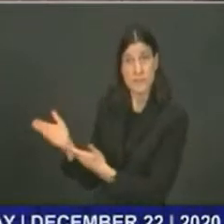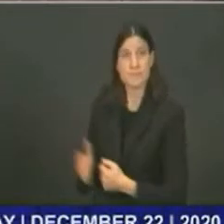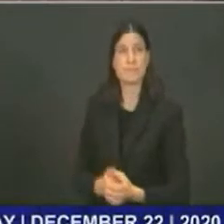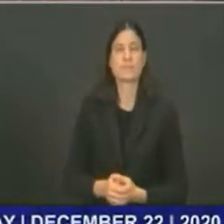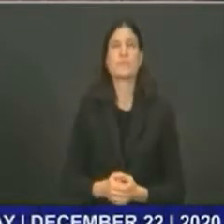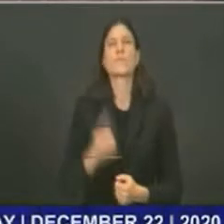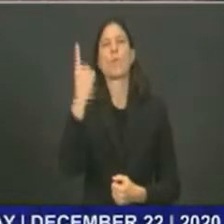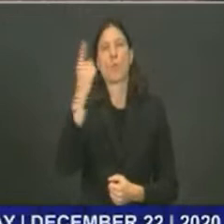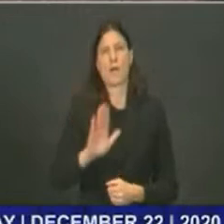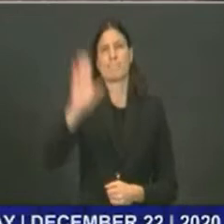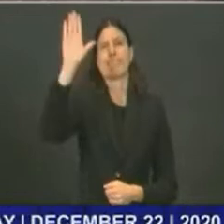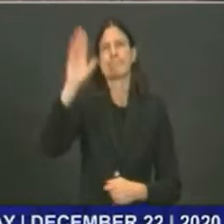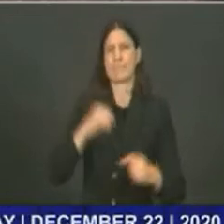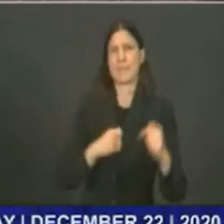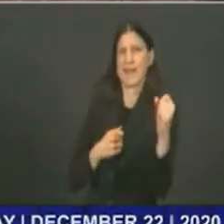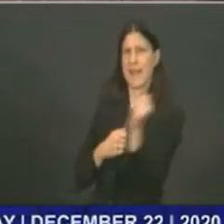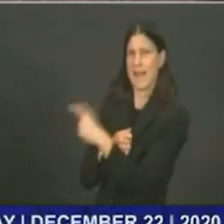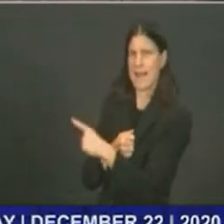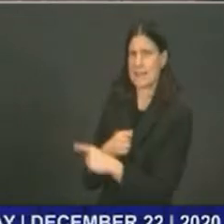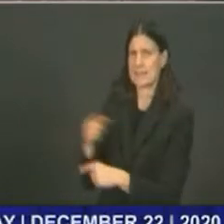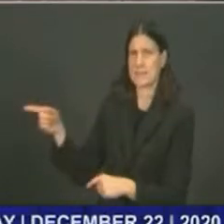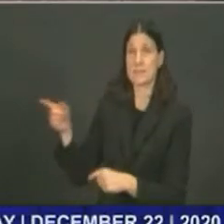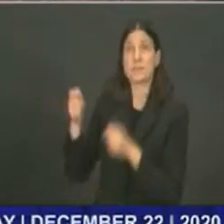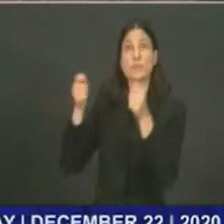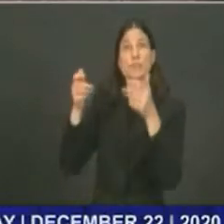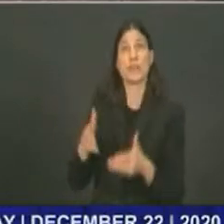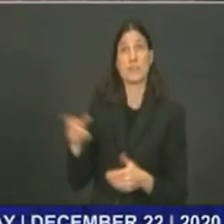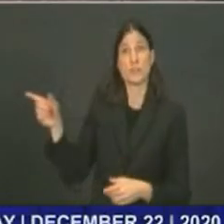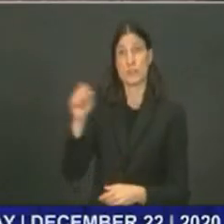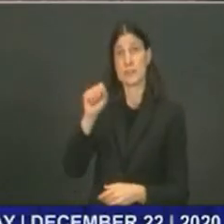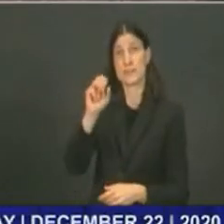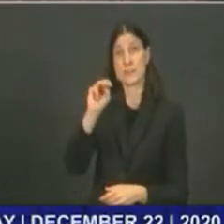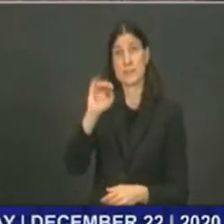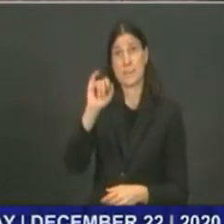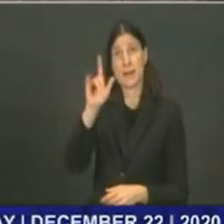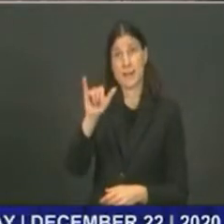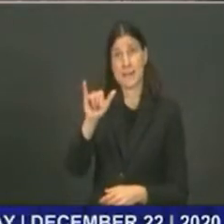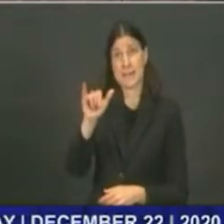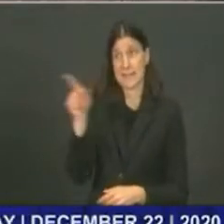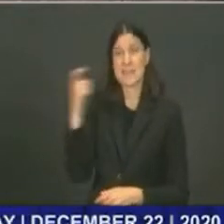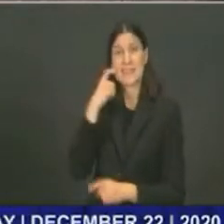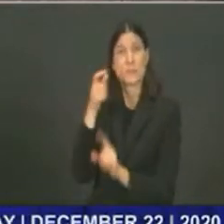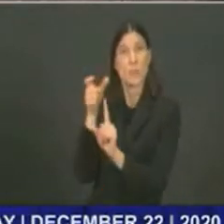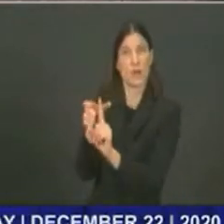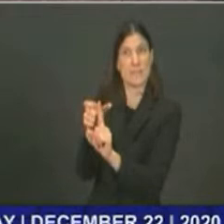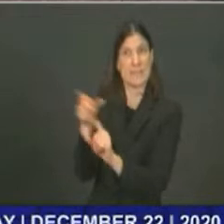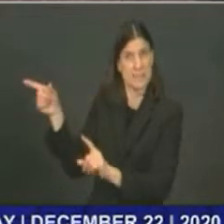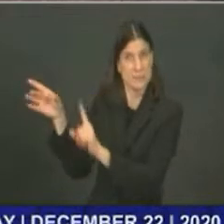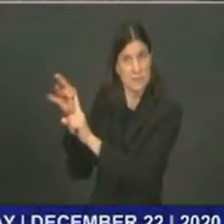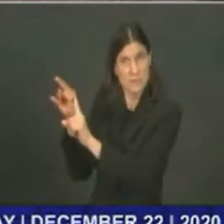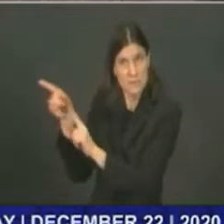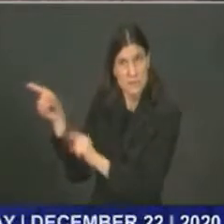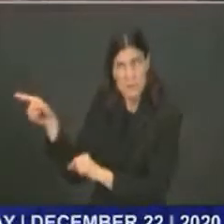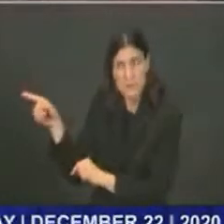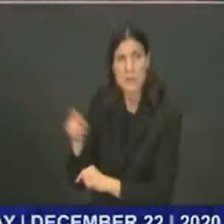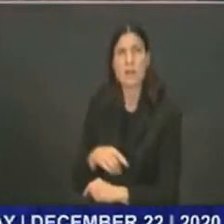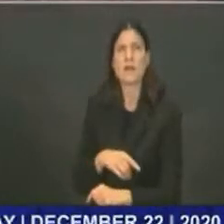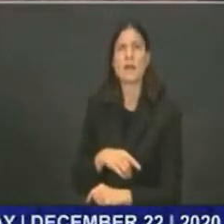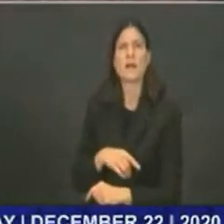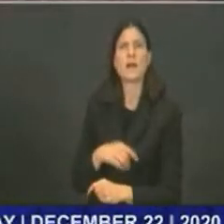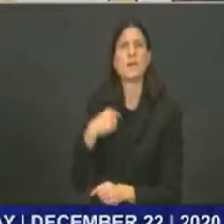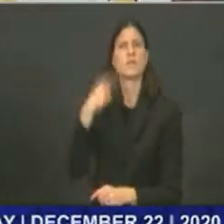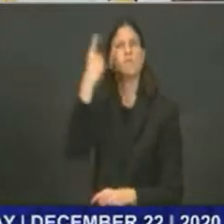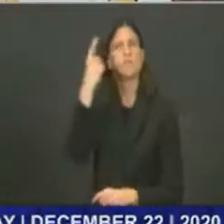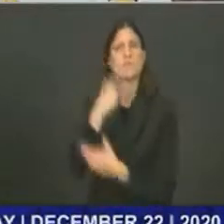was it to go through the quarantine and the threat hanging over your head of possible infection? It